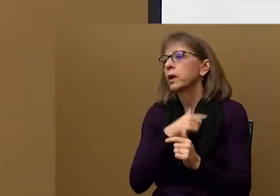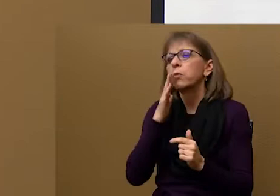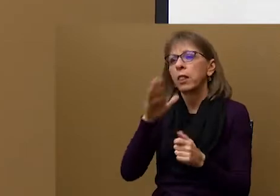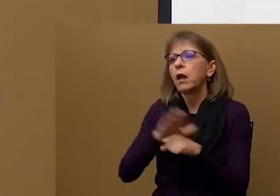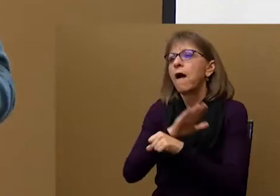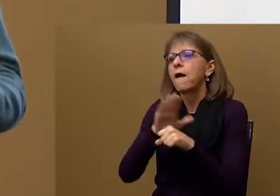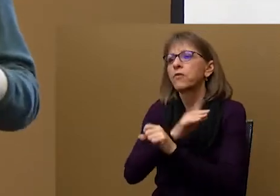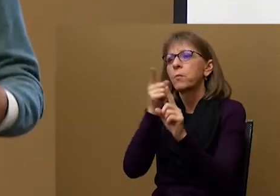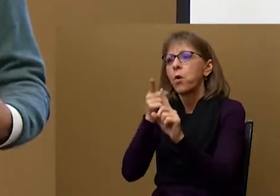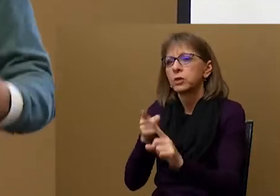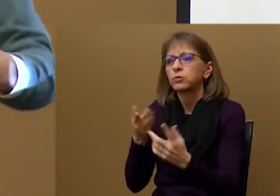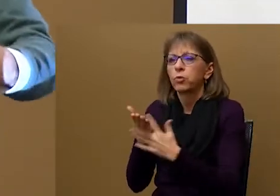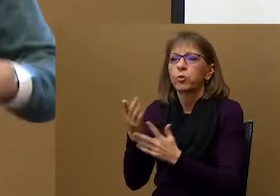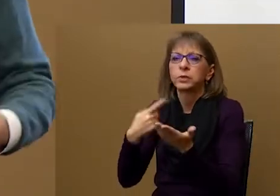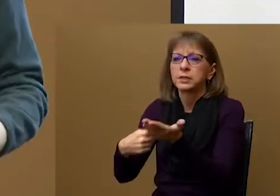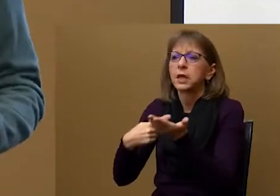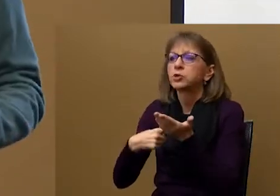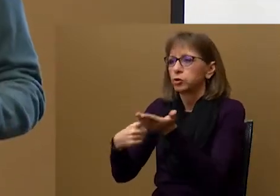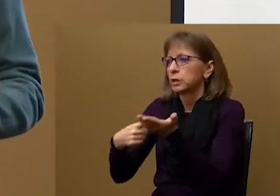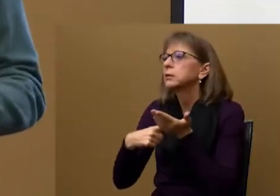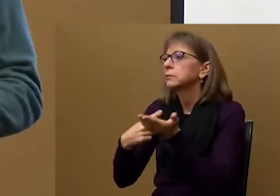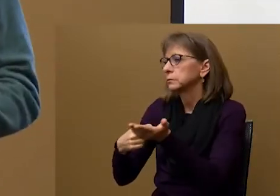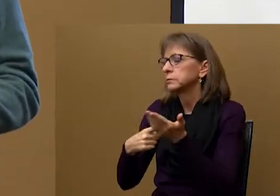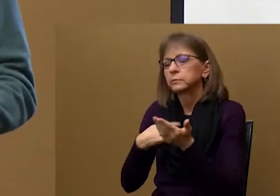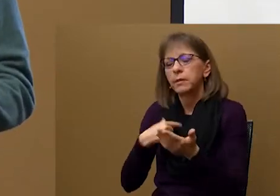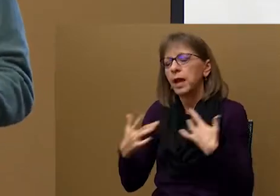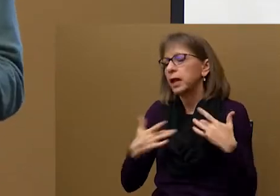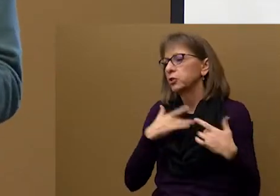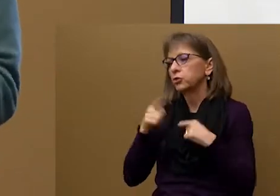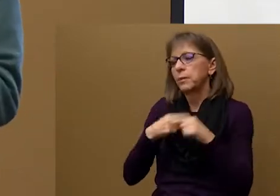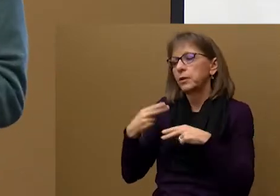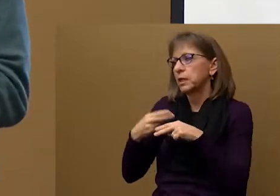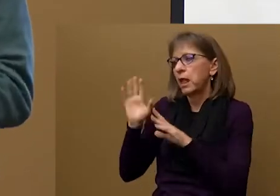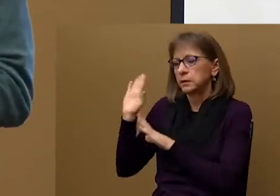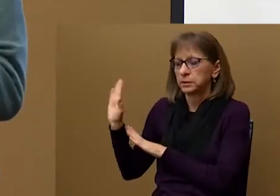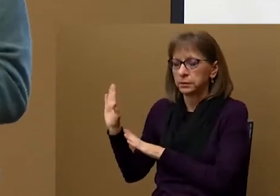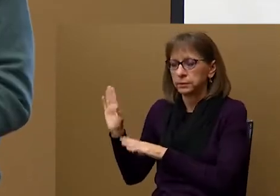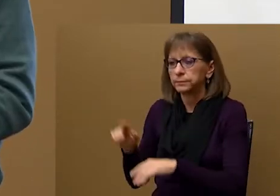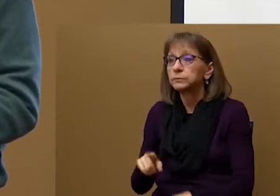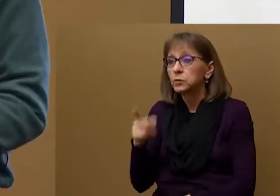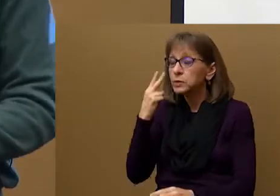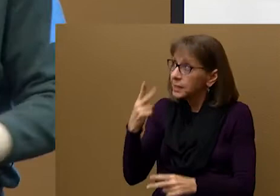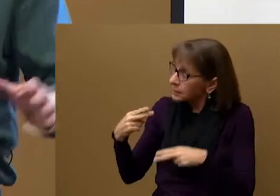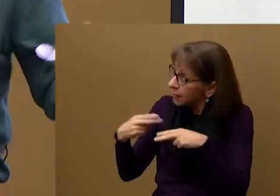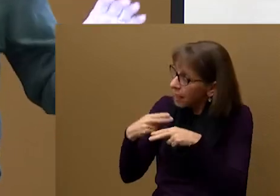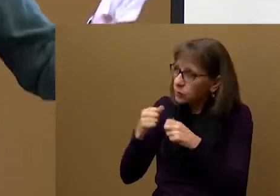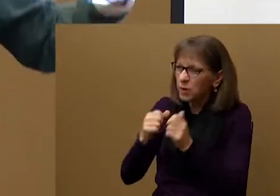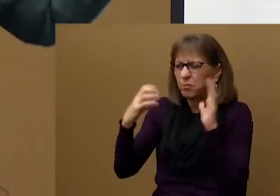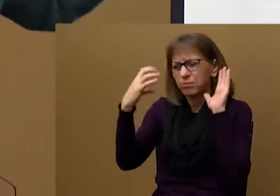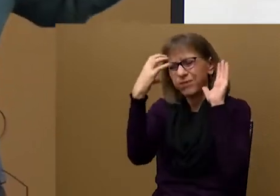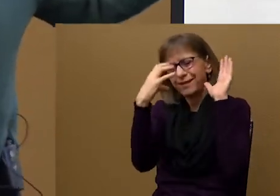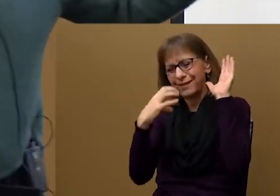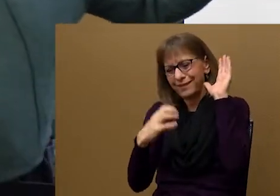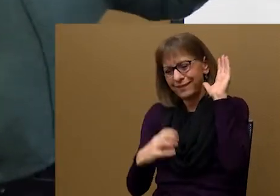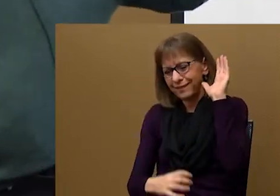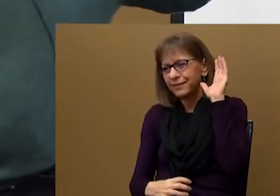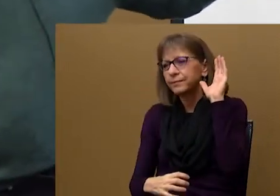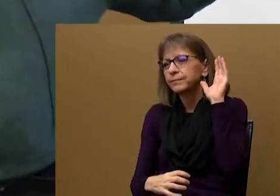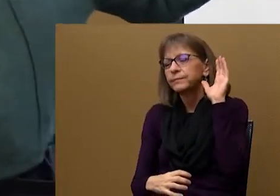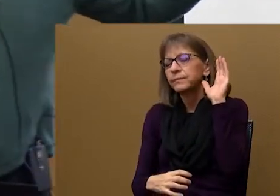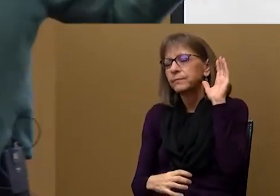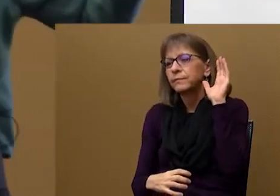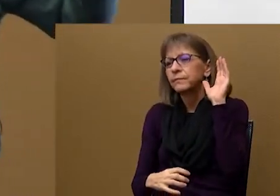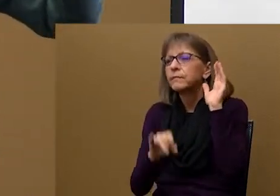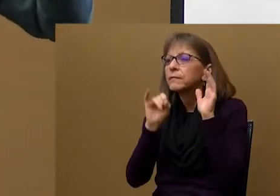can get at a lot of the same points through discussion. And so I'm not going to worry about that. When you see slides with a lot